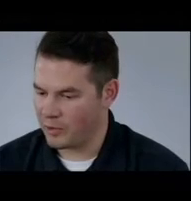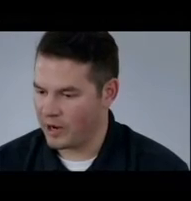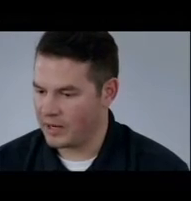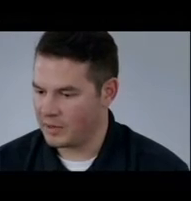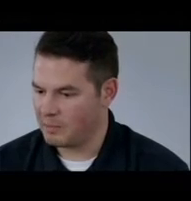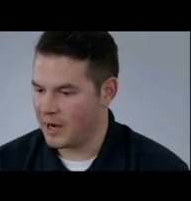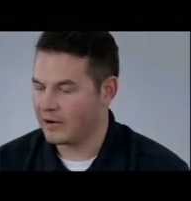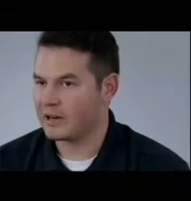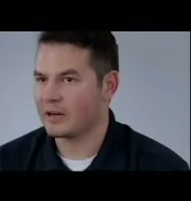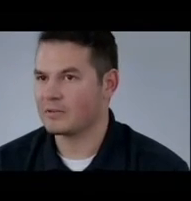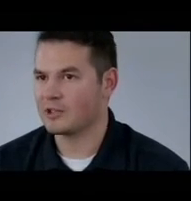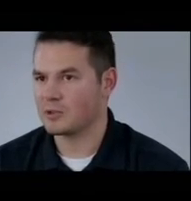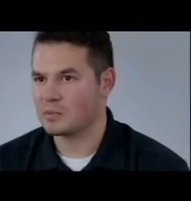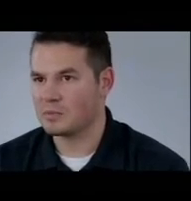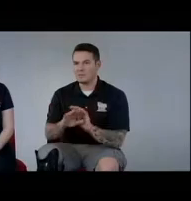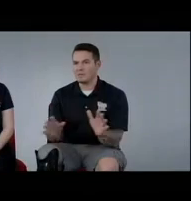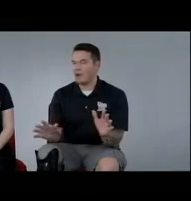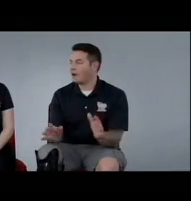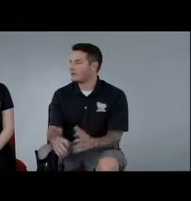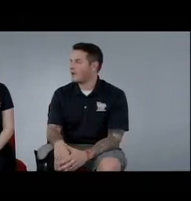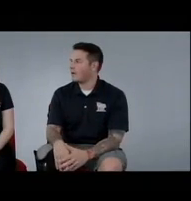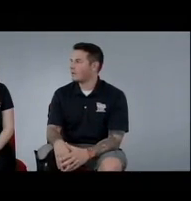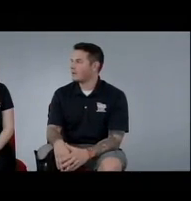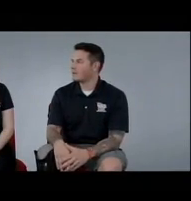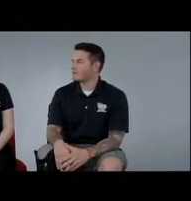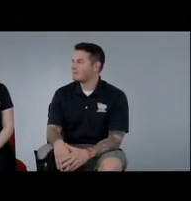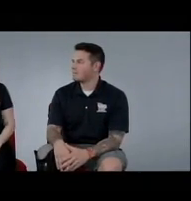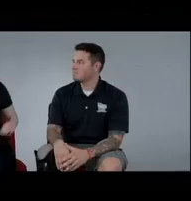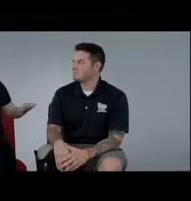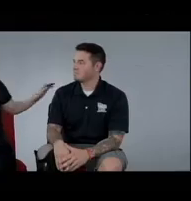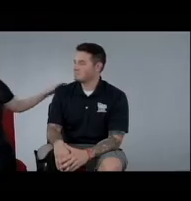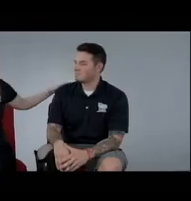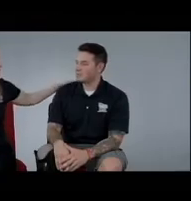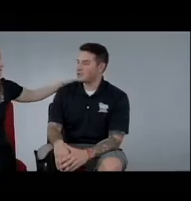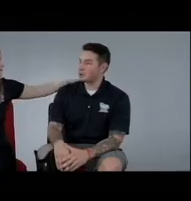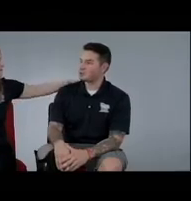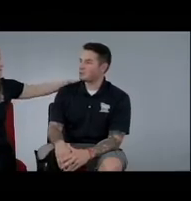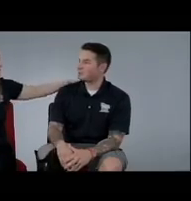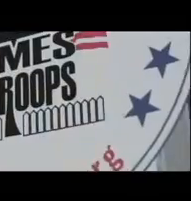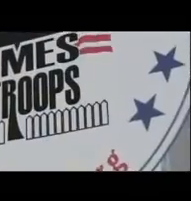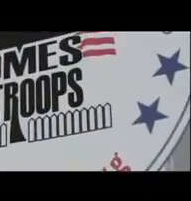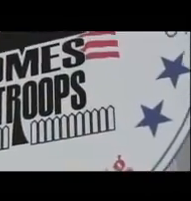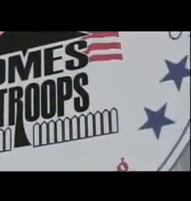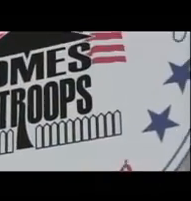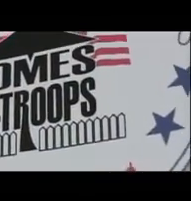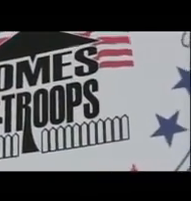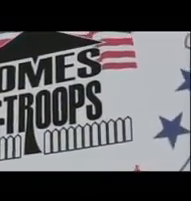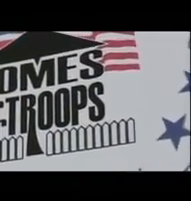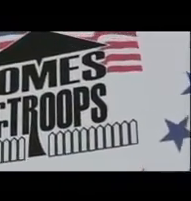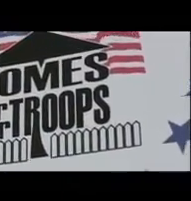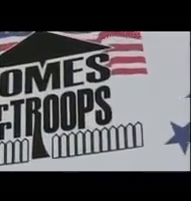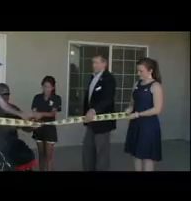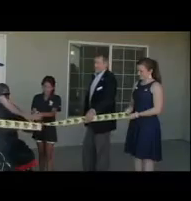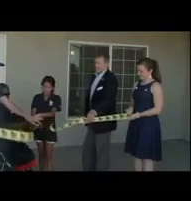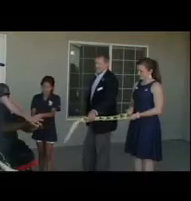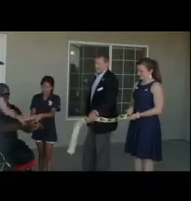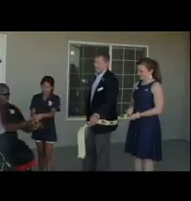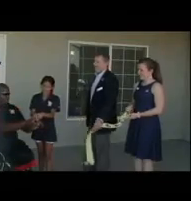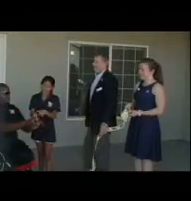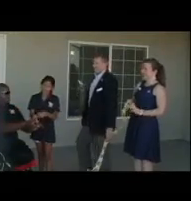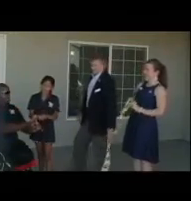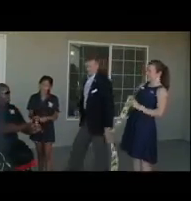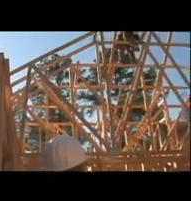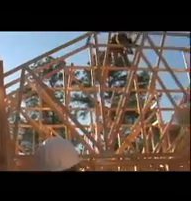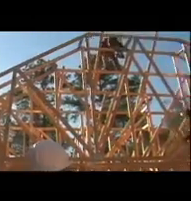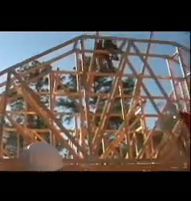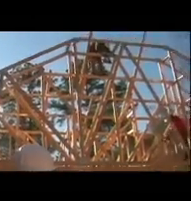that one great barrier just knocked down, I mean, it's crucial. Home for Our Troops is a